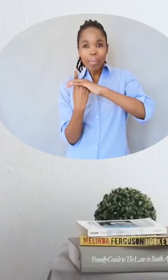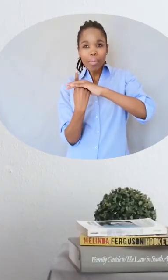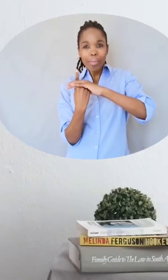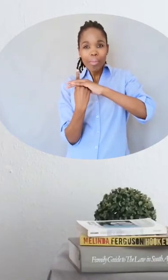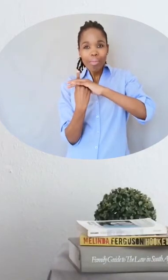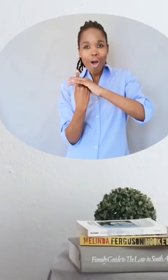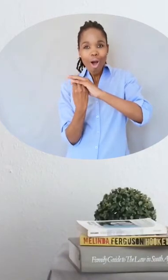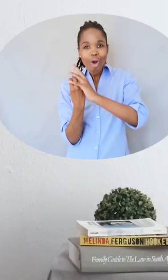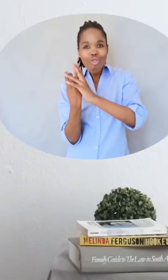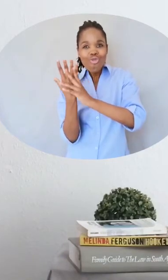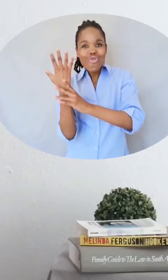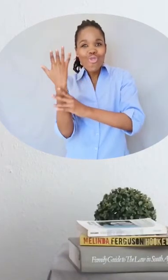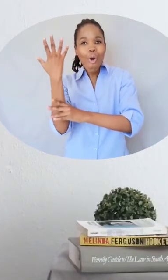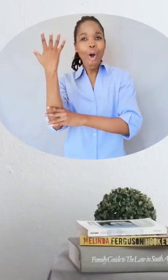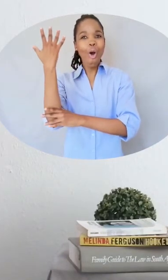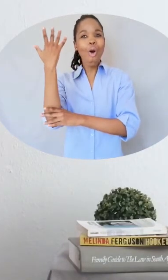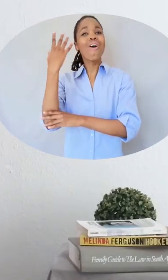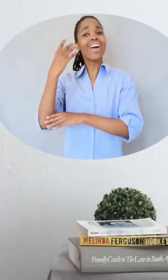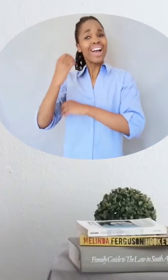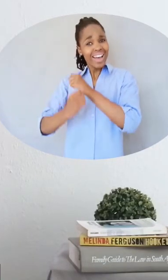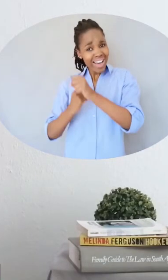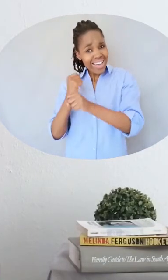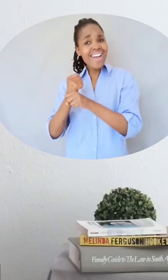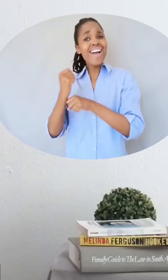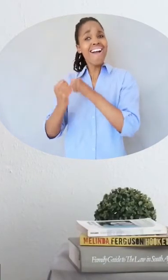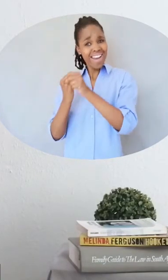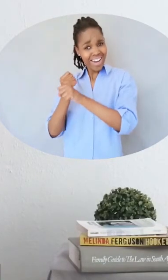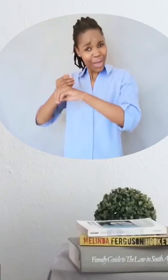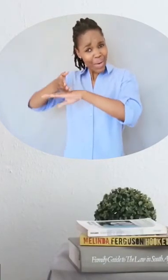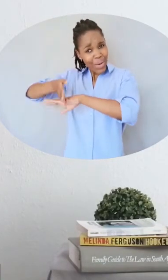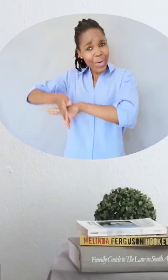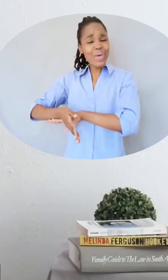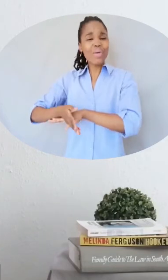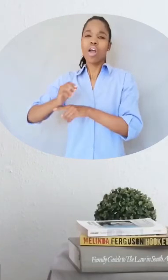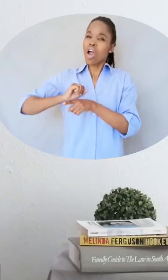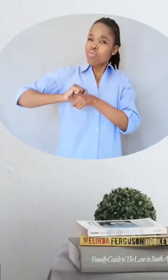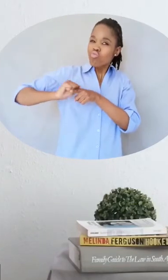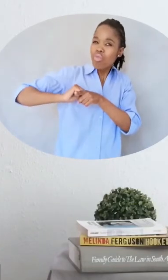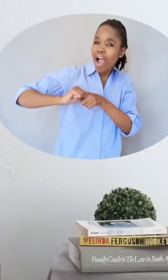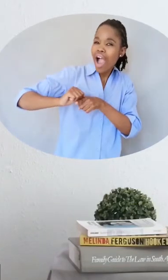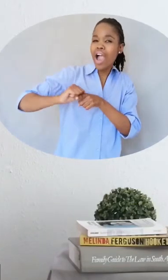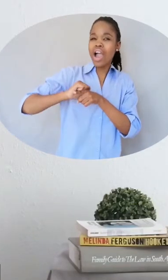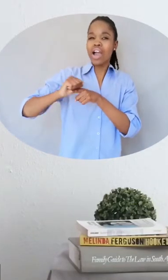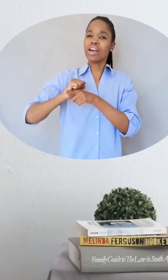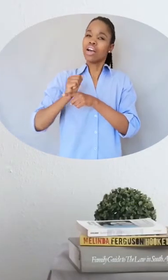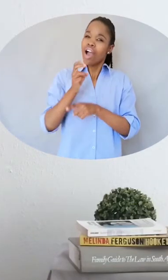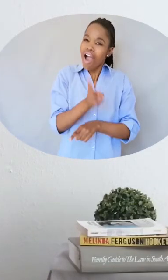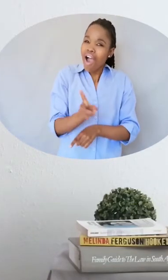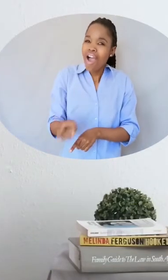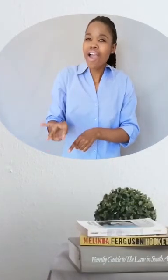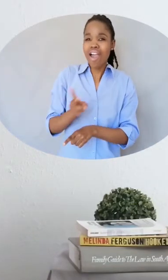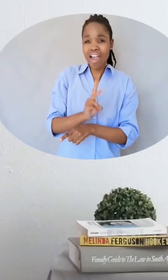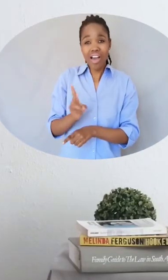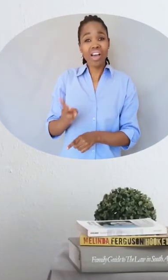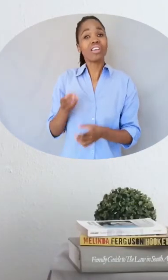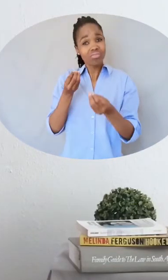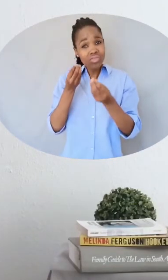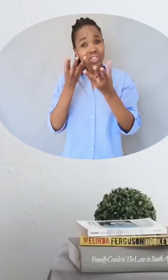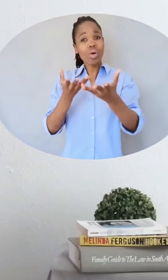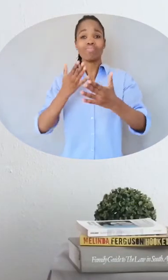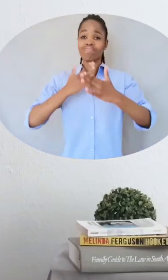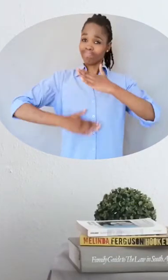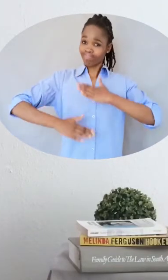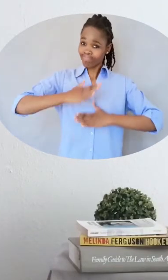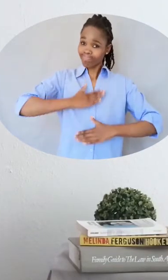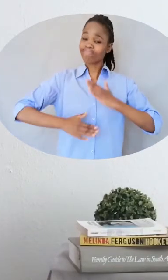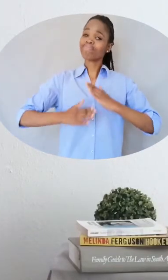over and over again and that's one thing I'd like to share with you today is that you must be patient, you